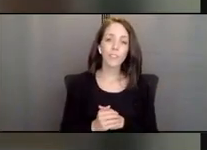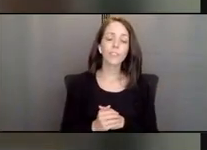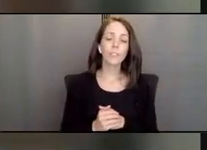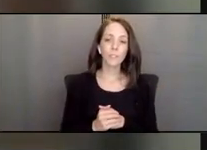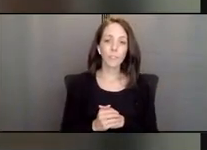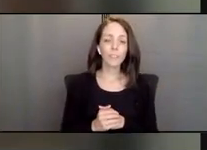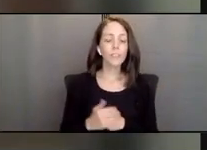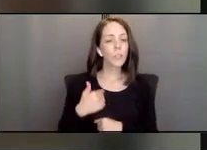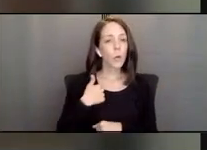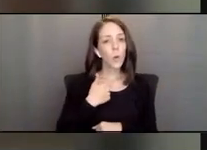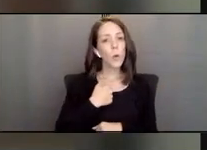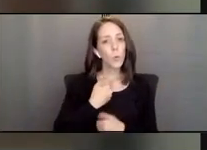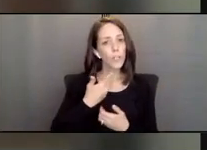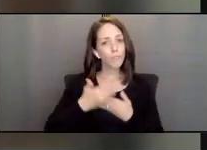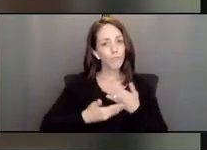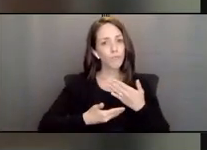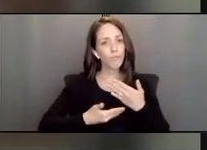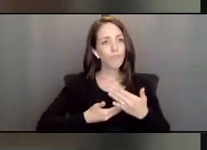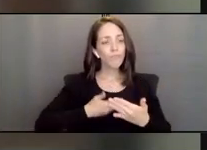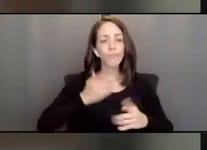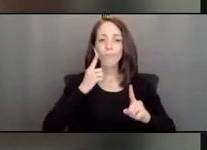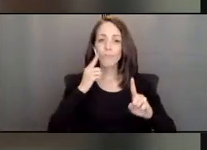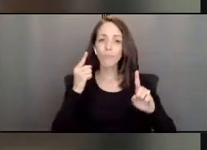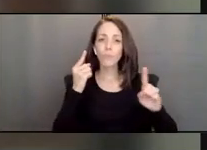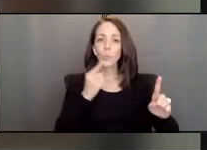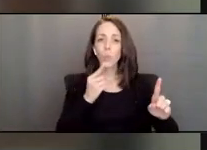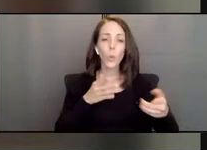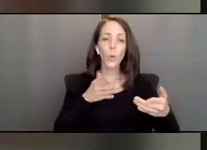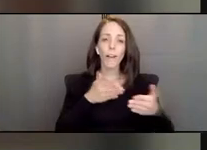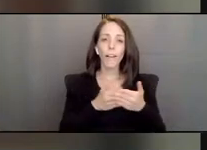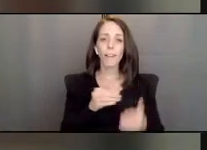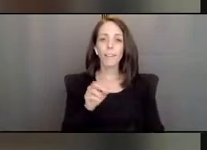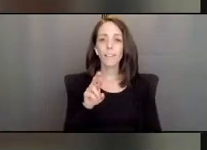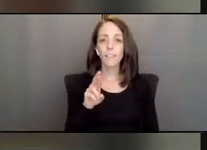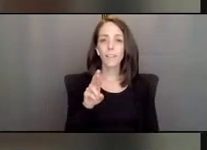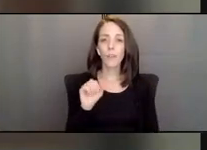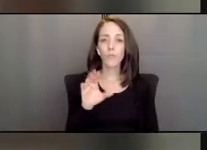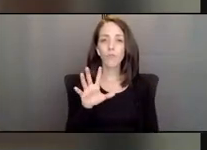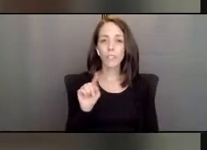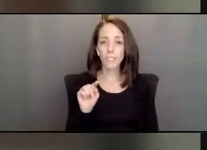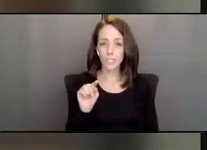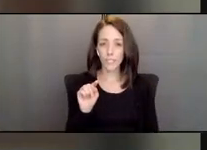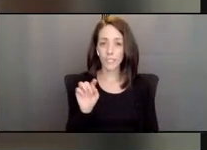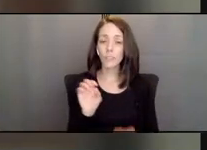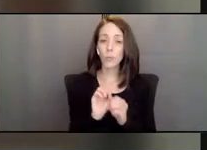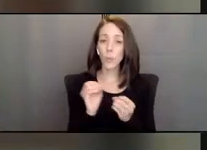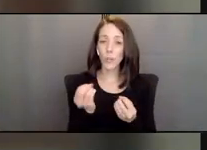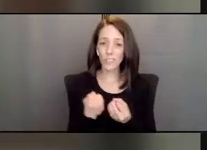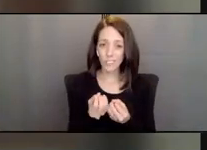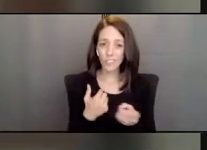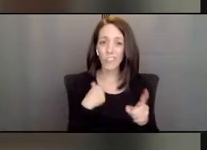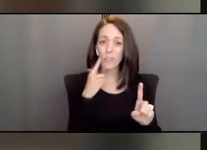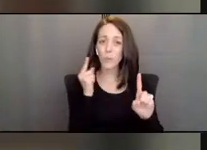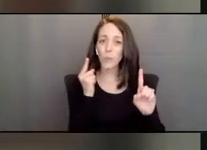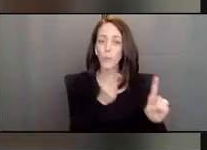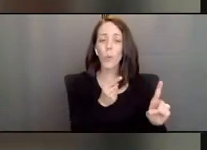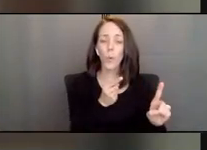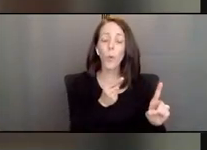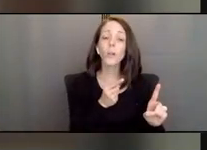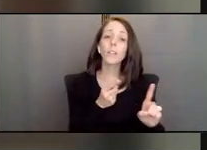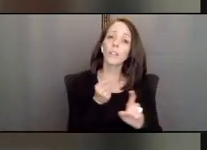become an anti-racist organization. And as we moved through COVID, you know, we had to ask